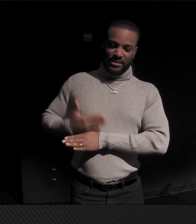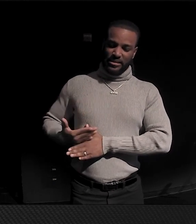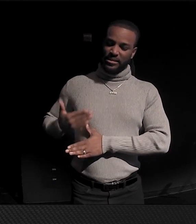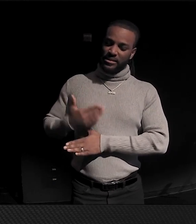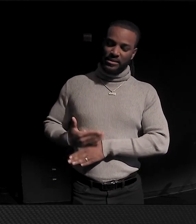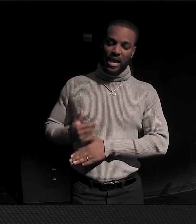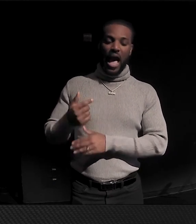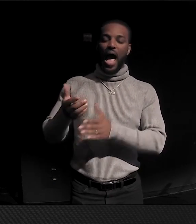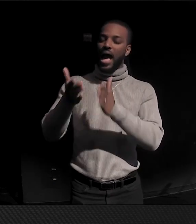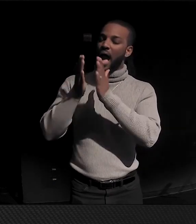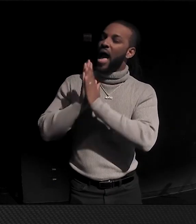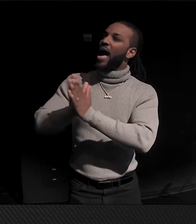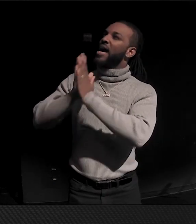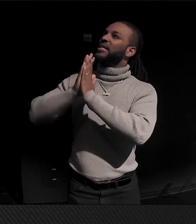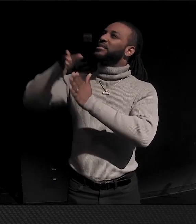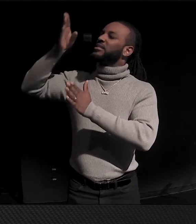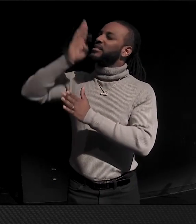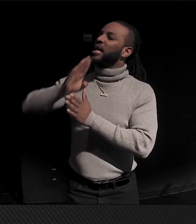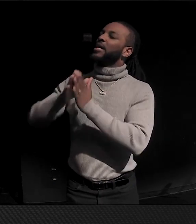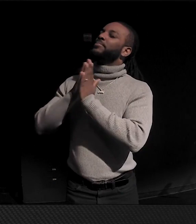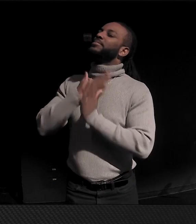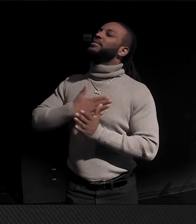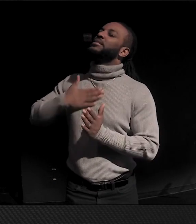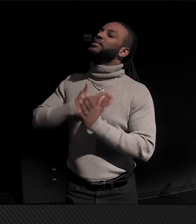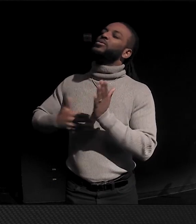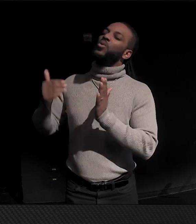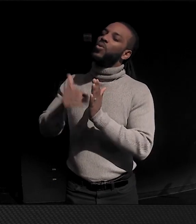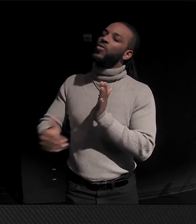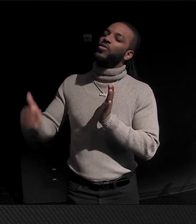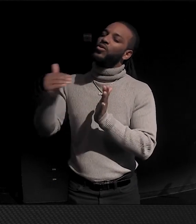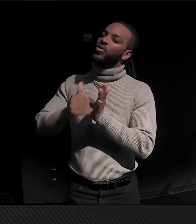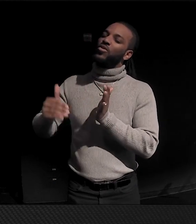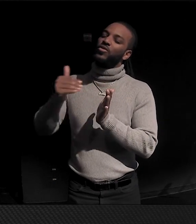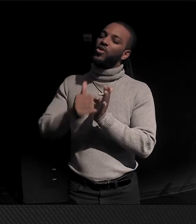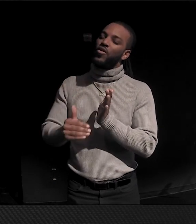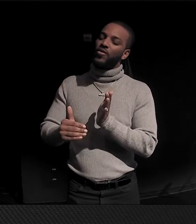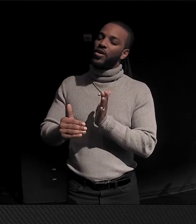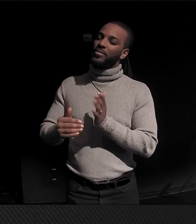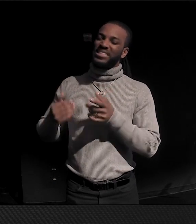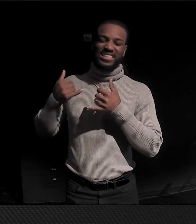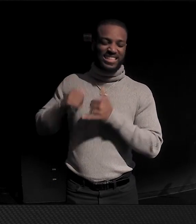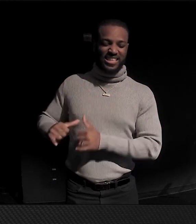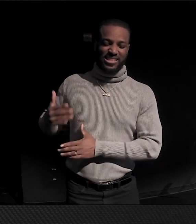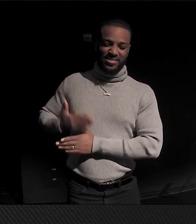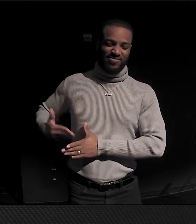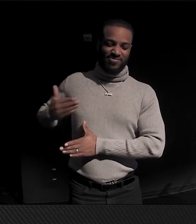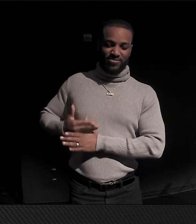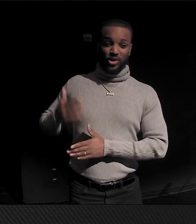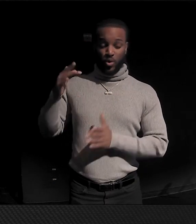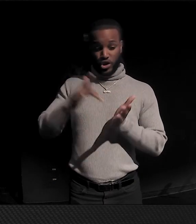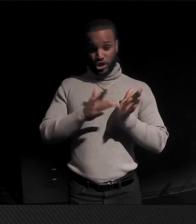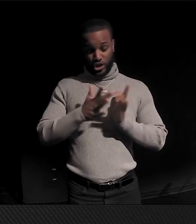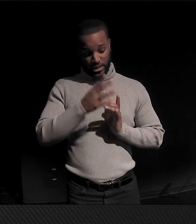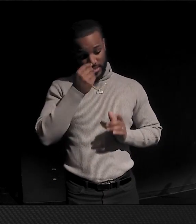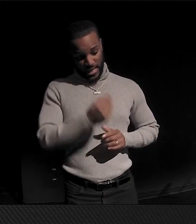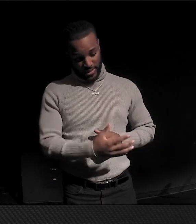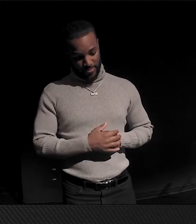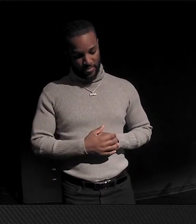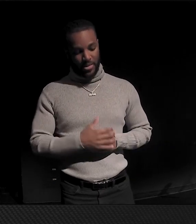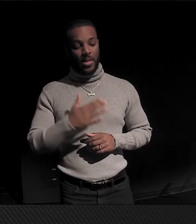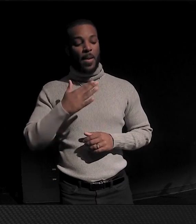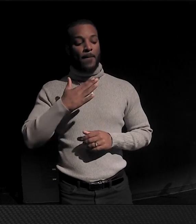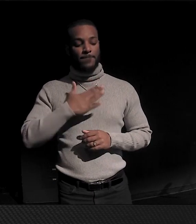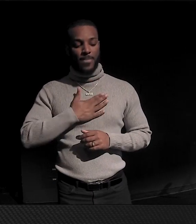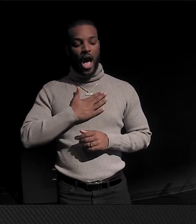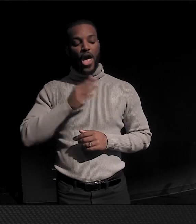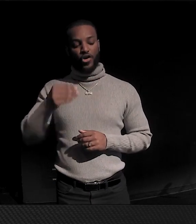I ask over and over again. I bet he prayed in Jesus' name, and it was not removed. And you know what Jesus said to him? My grace is